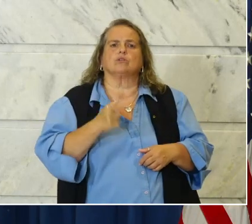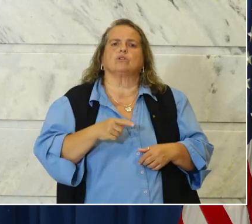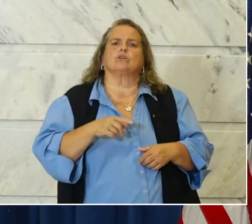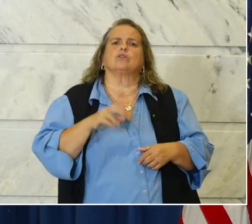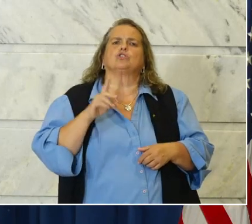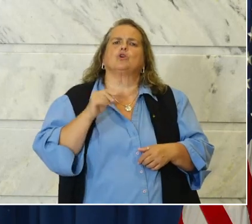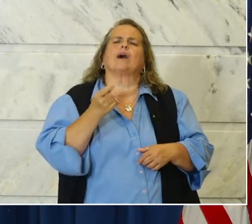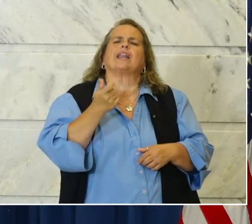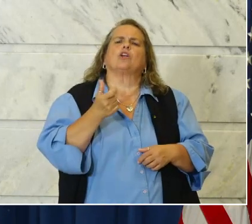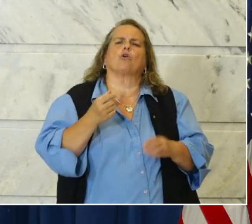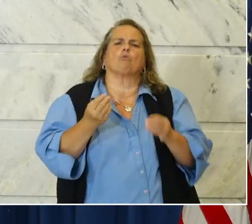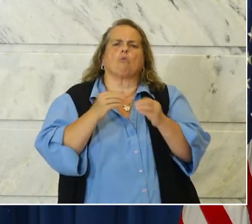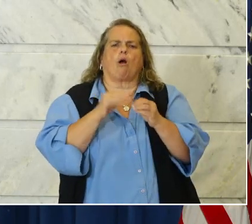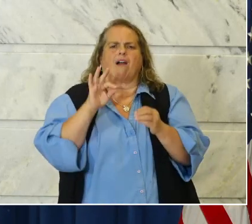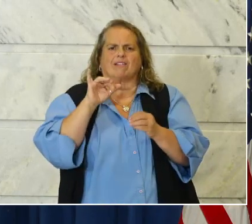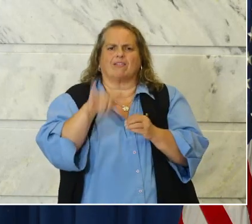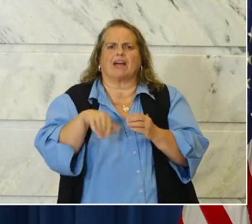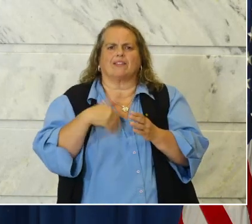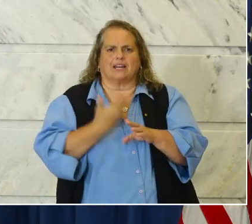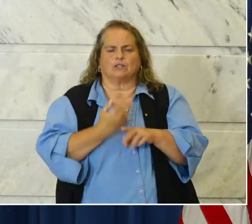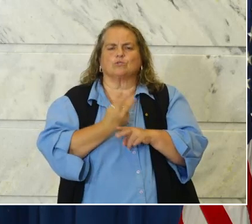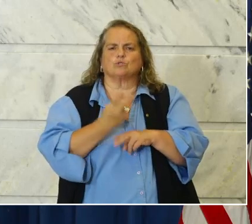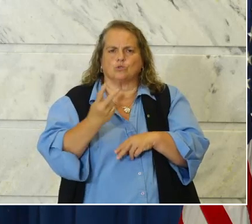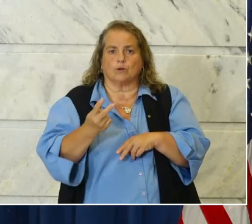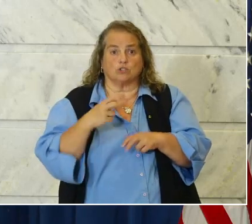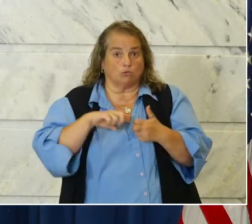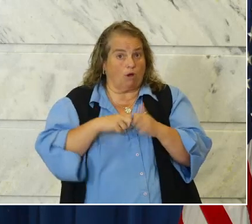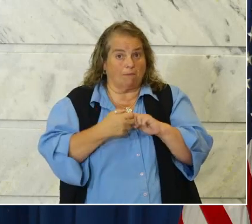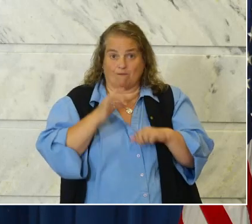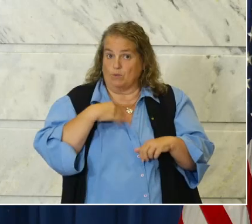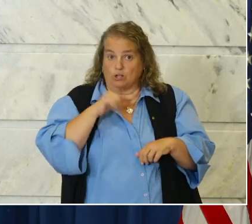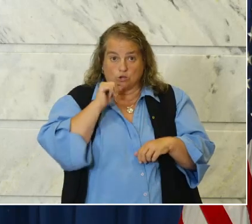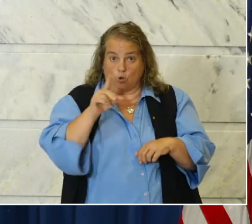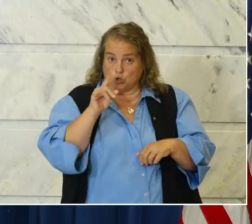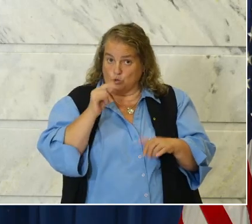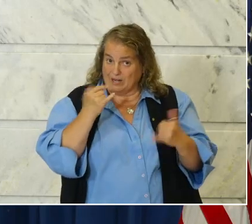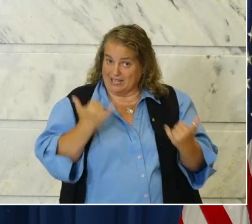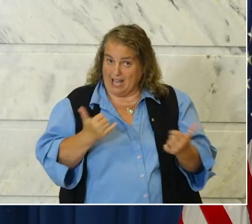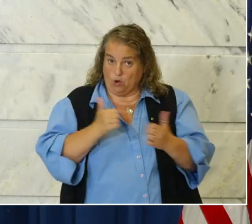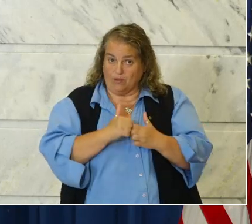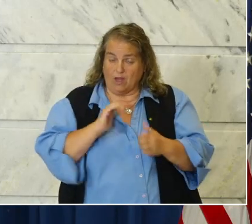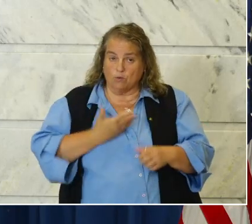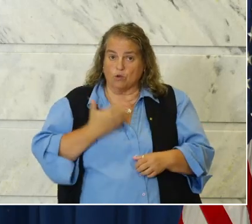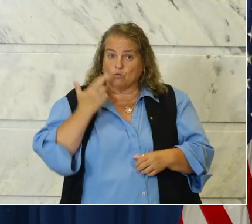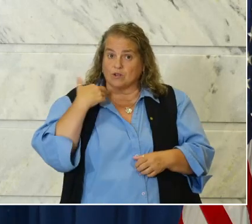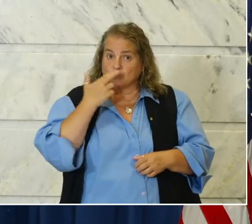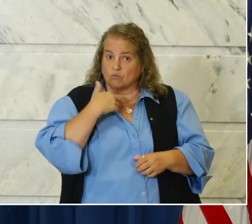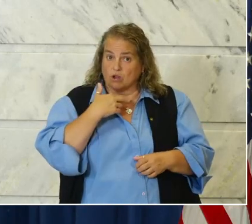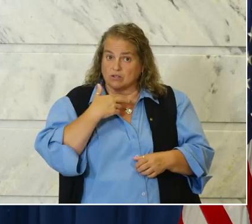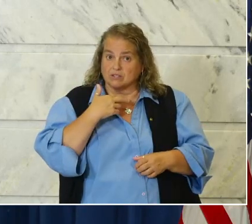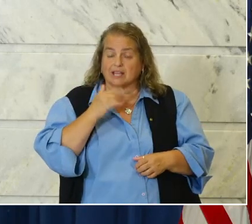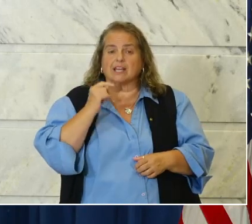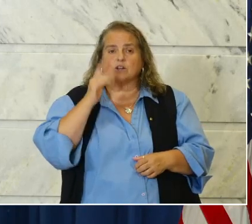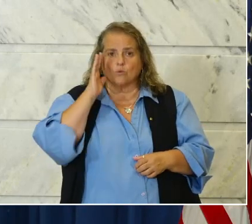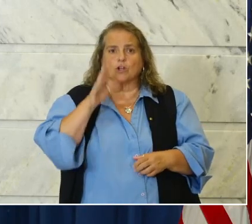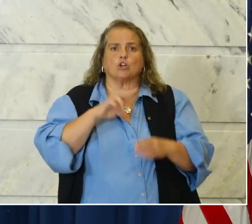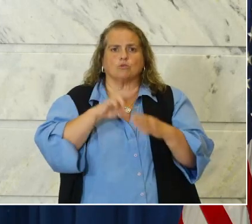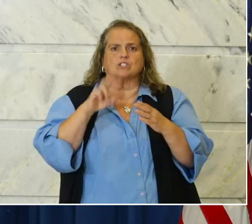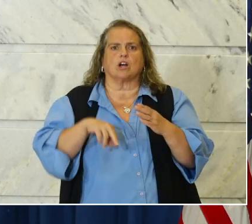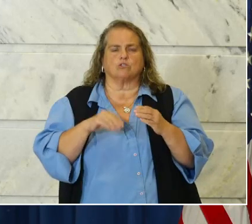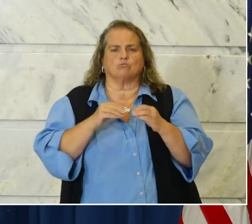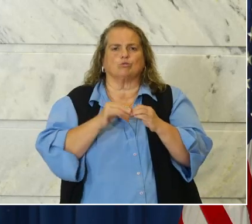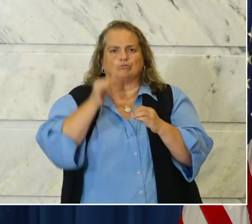that over the next 2 weeks. The problem is if we don't do this now with our restaurants, it'll result in